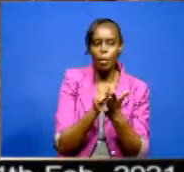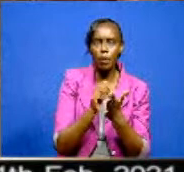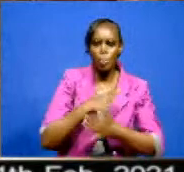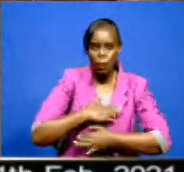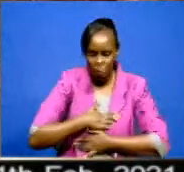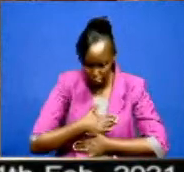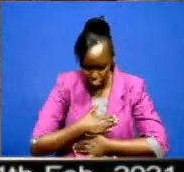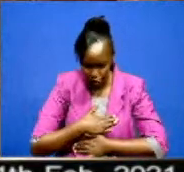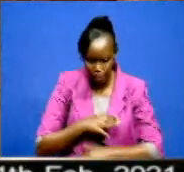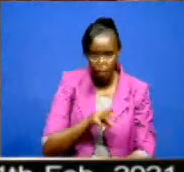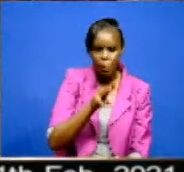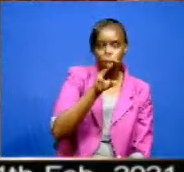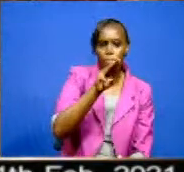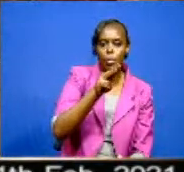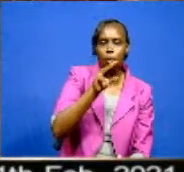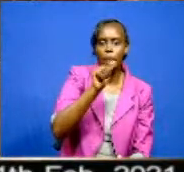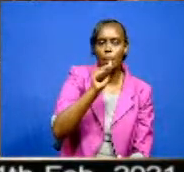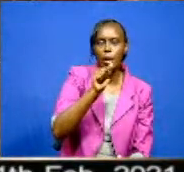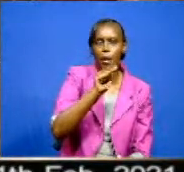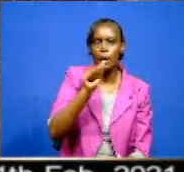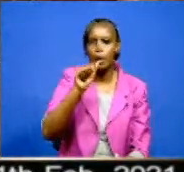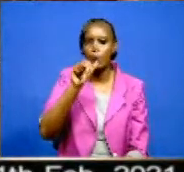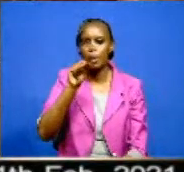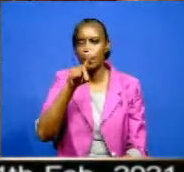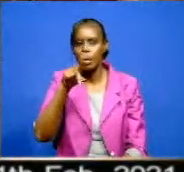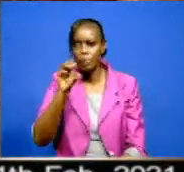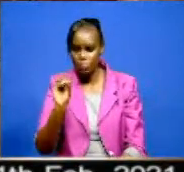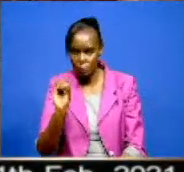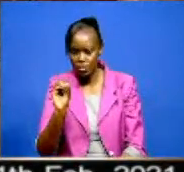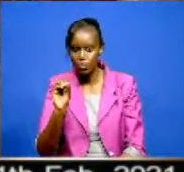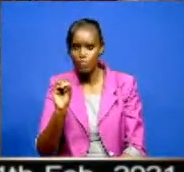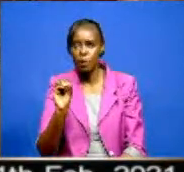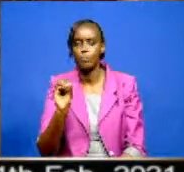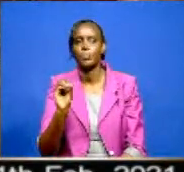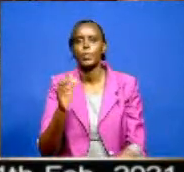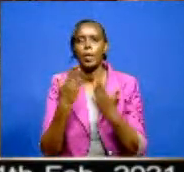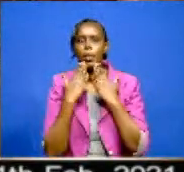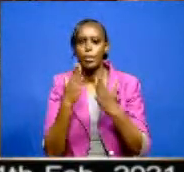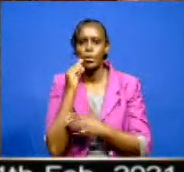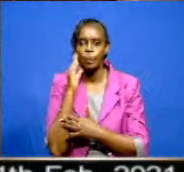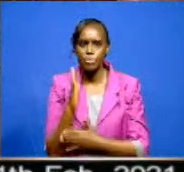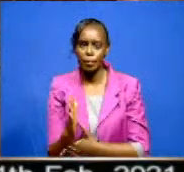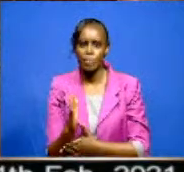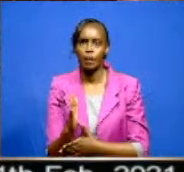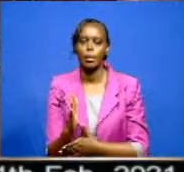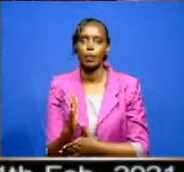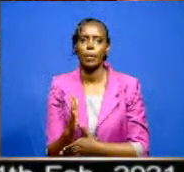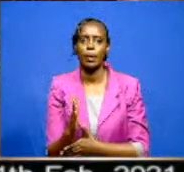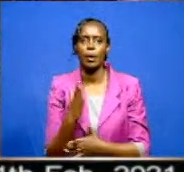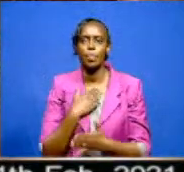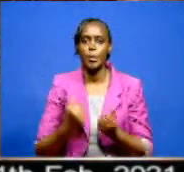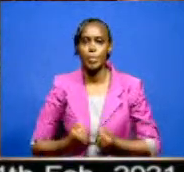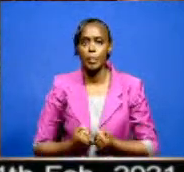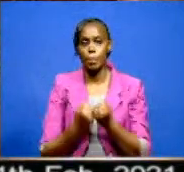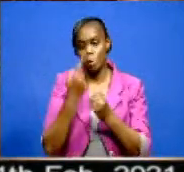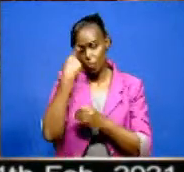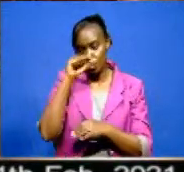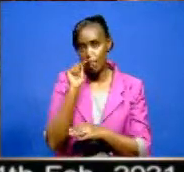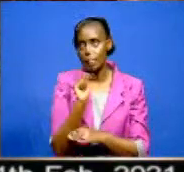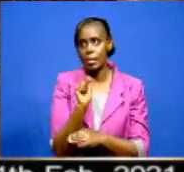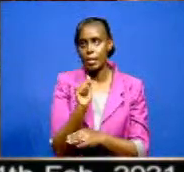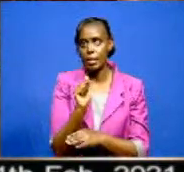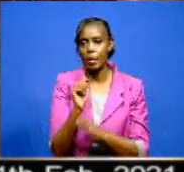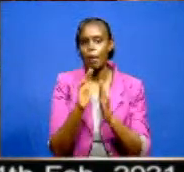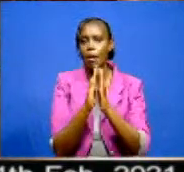Thank you, Madam Speaker, for an opportunity to contribute on a very, very important policy. raise to support it, Madam Speaker,